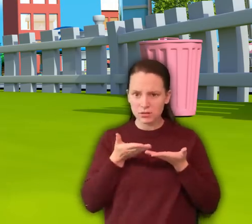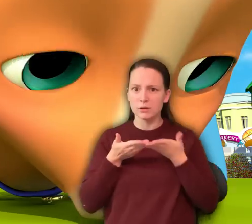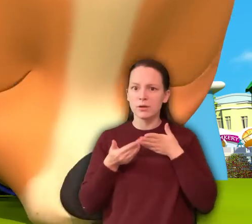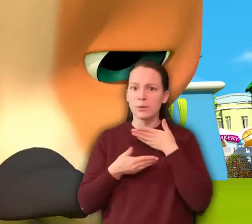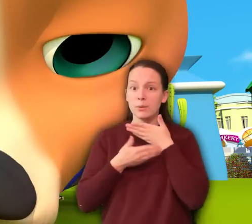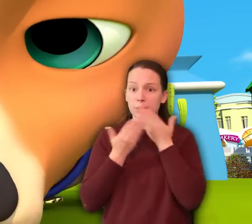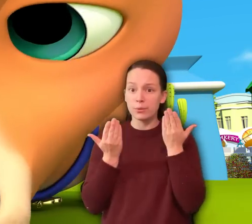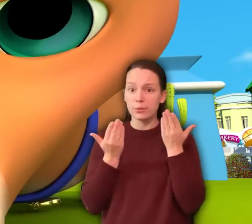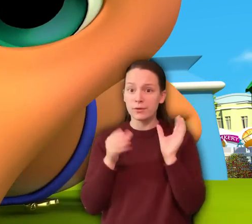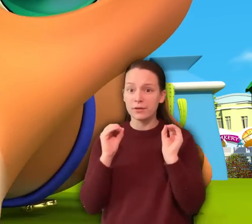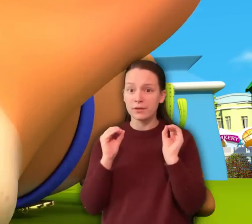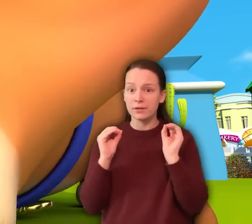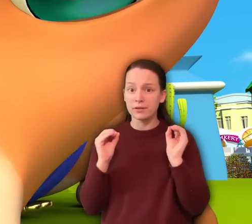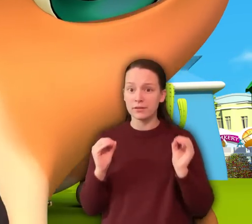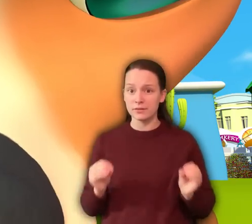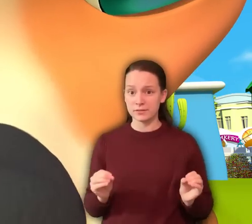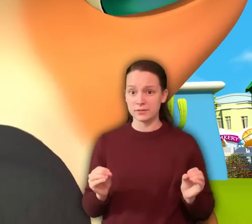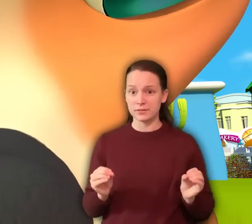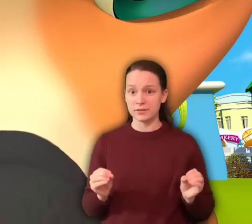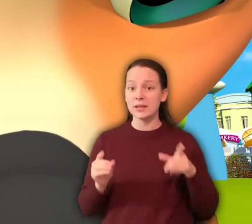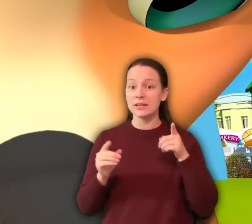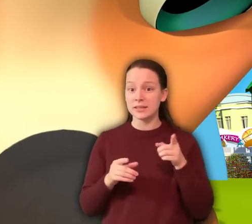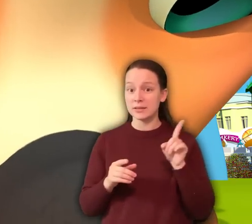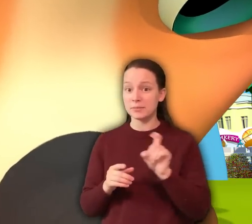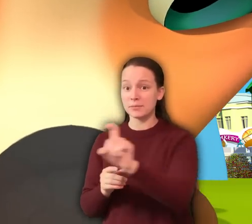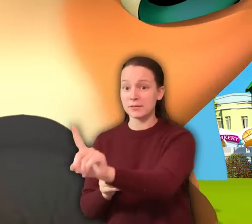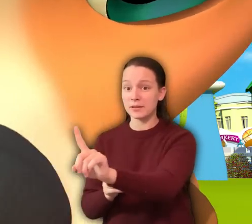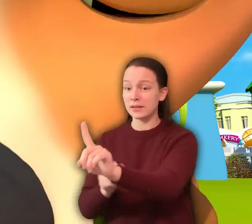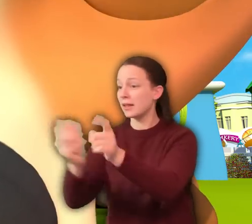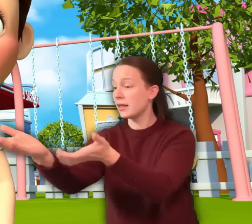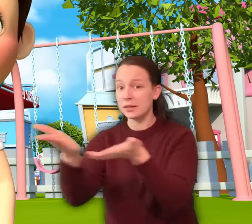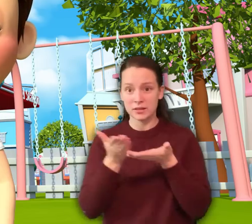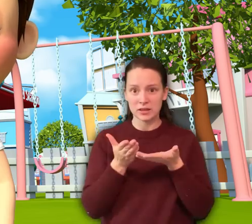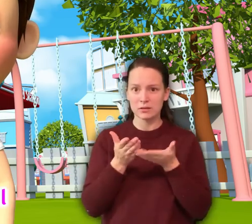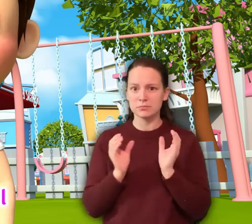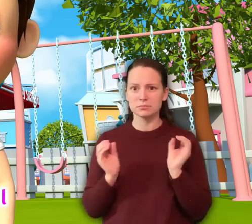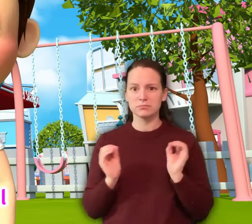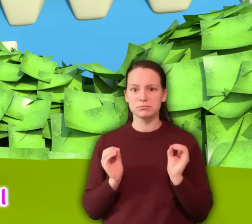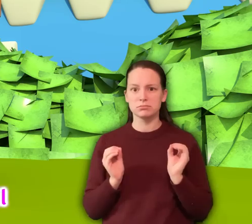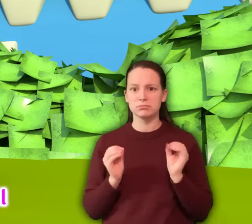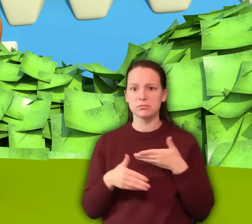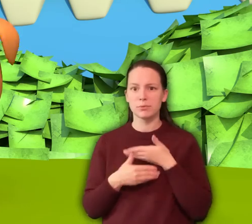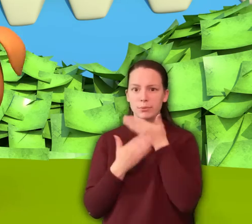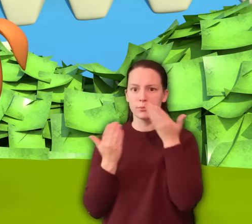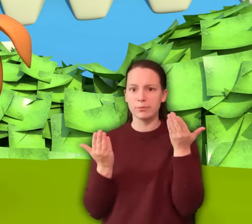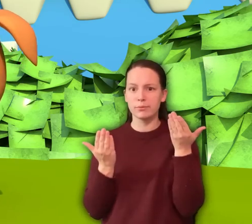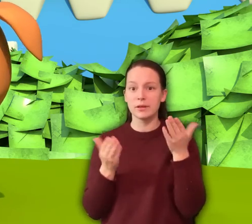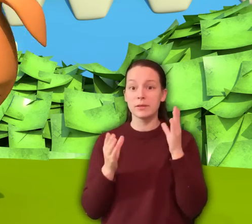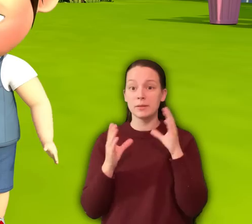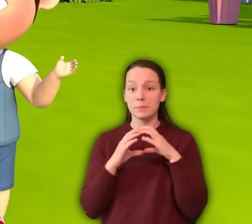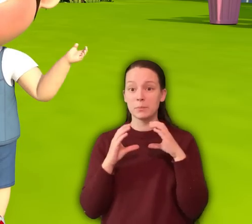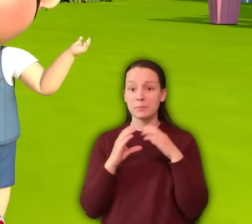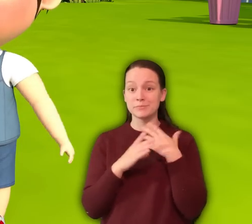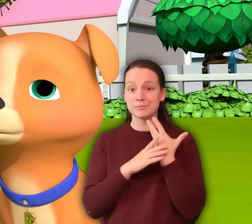at all nothing at all nothing at all he came back with nothing at all